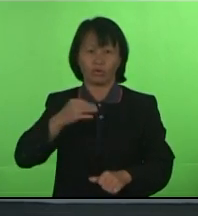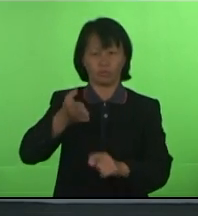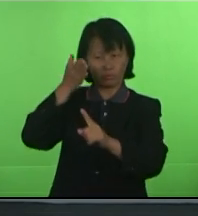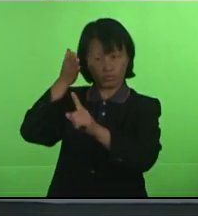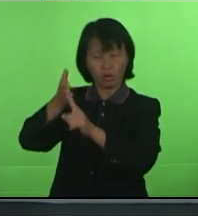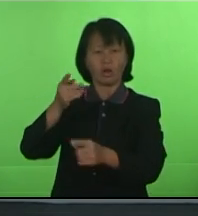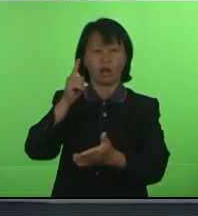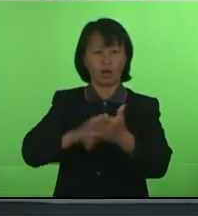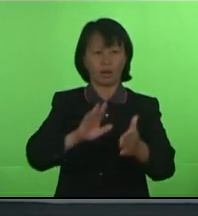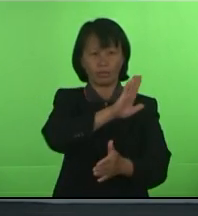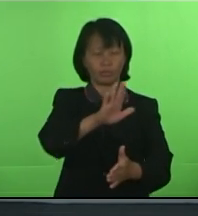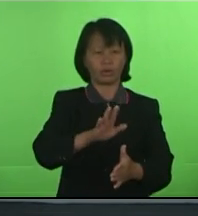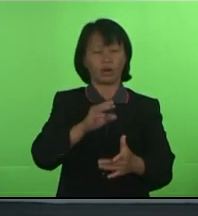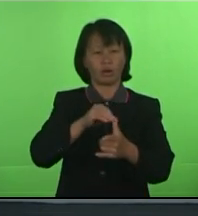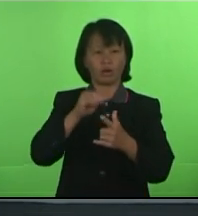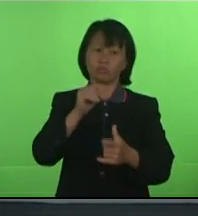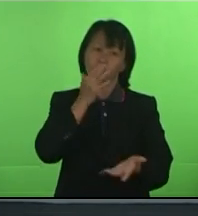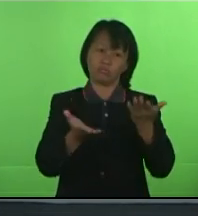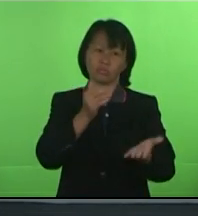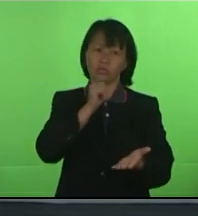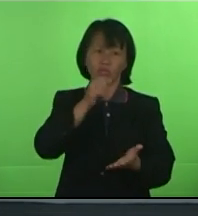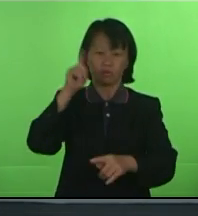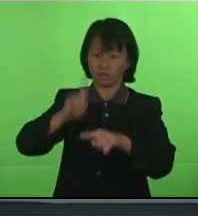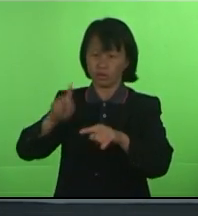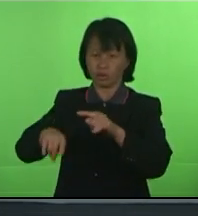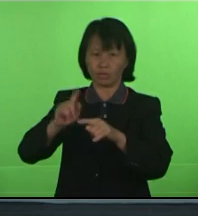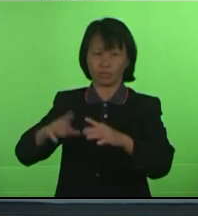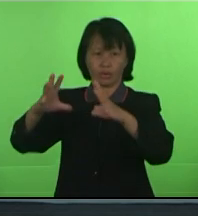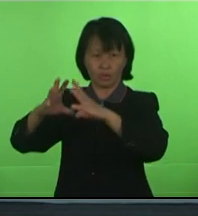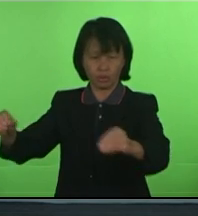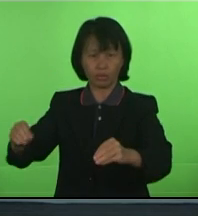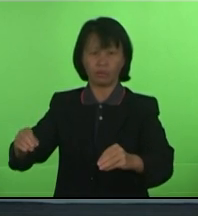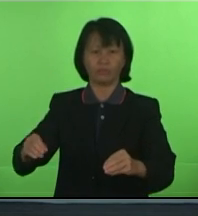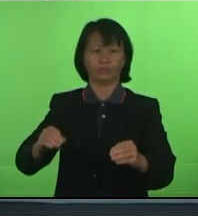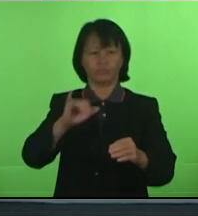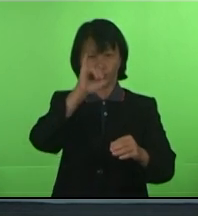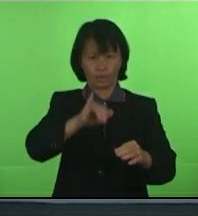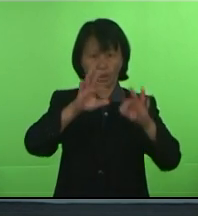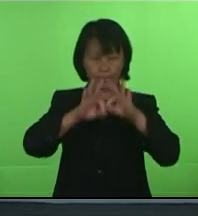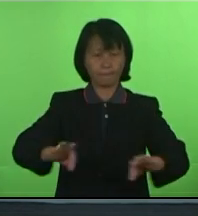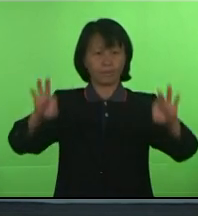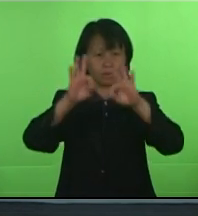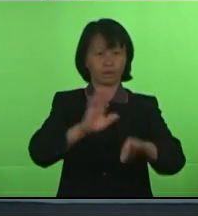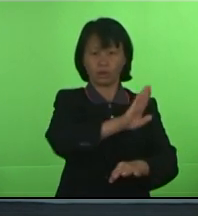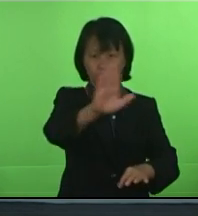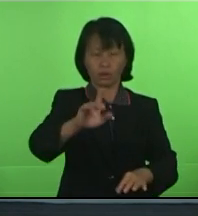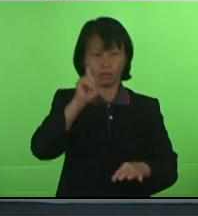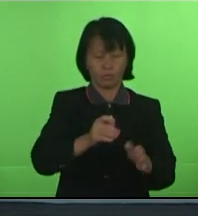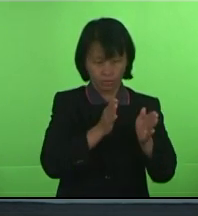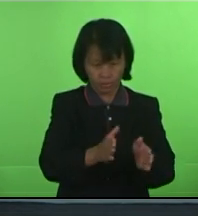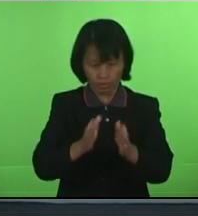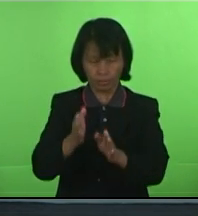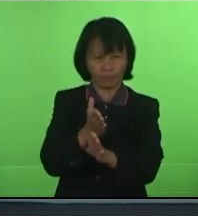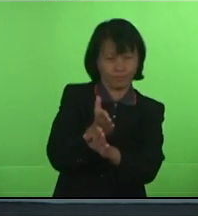of what you might or might not be able to accomplish. So it's important for you to plan before you